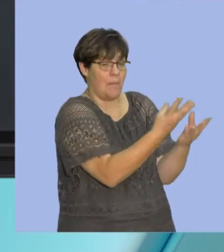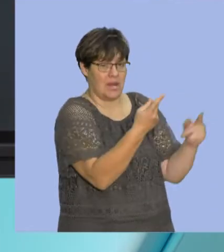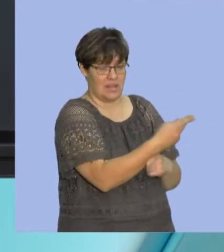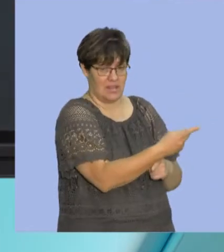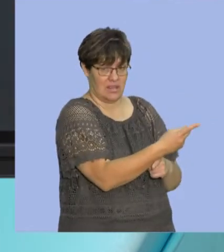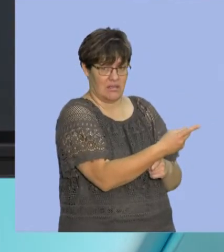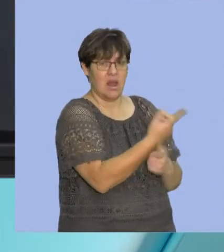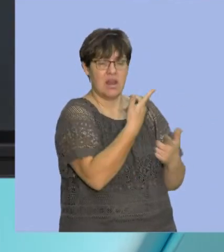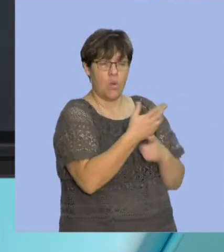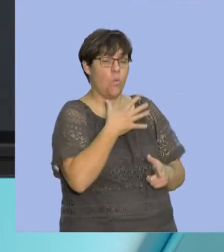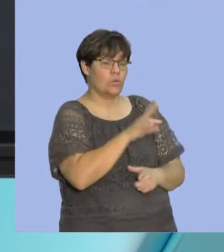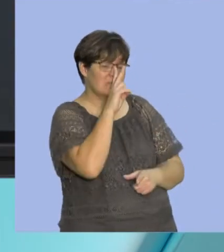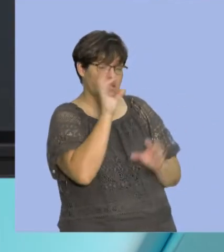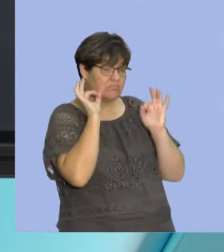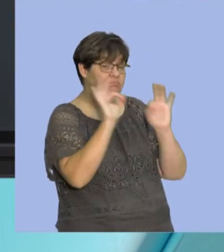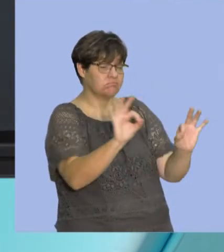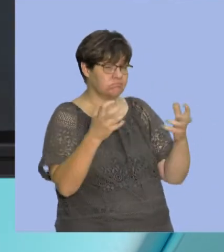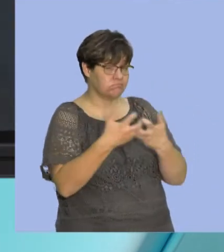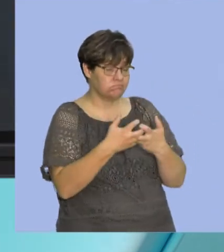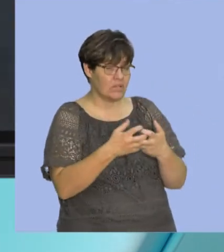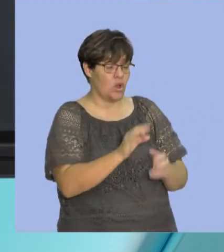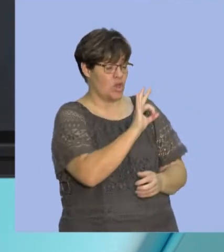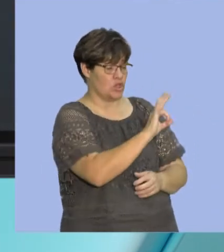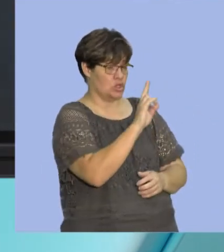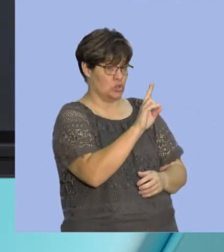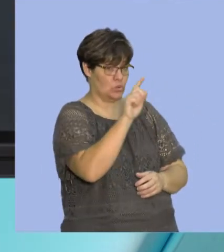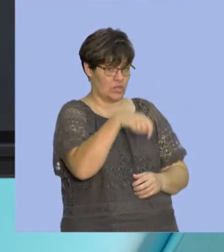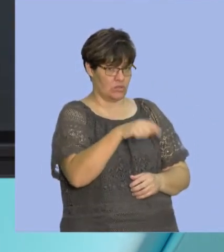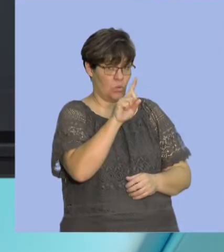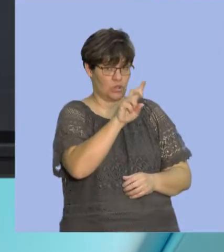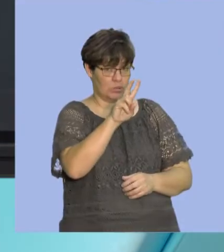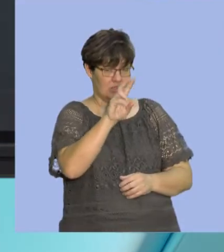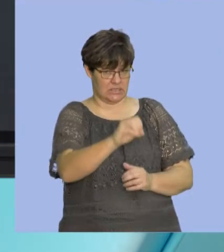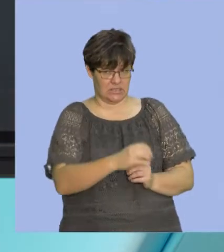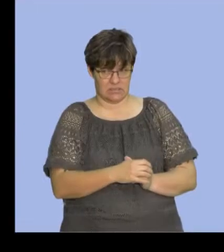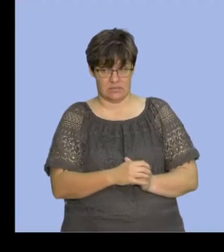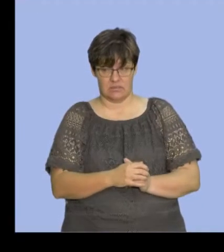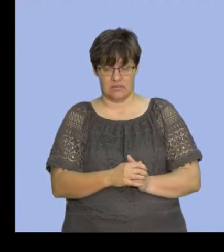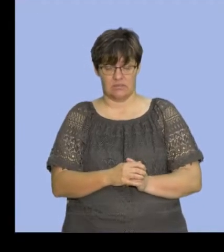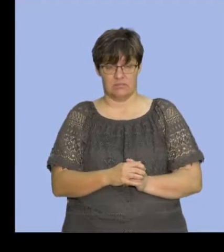to check the accuracy, I would take the 32,000, what is the amount?